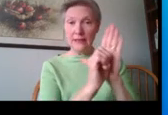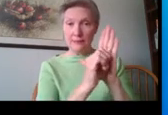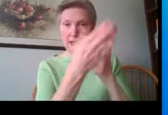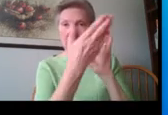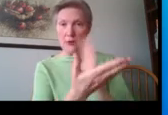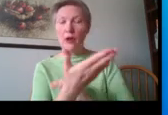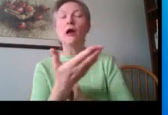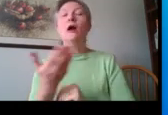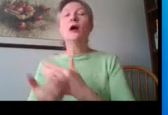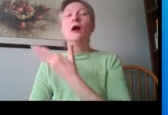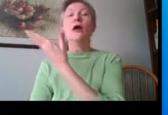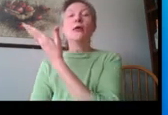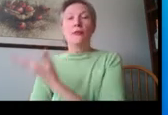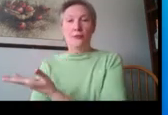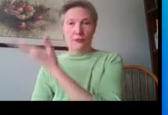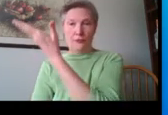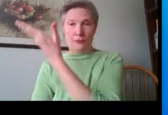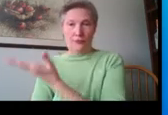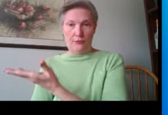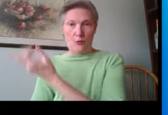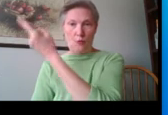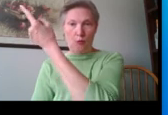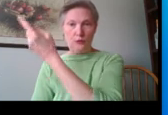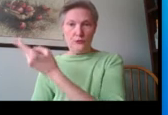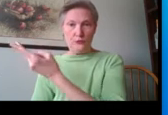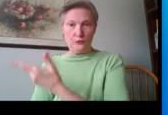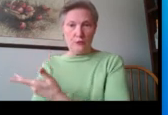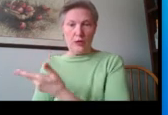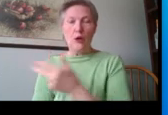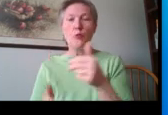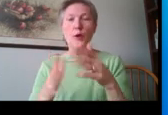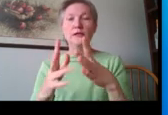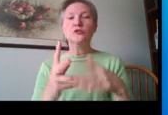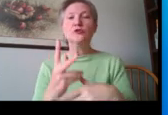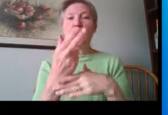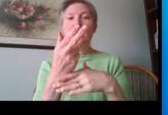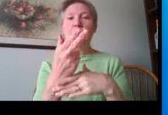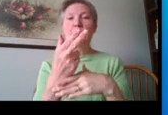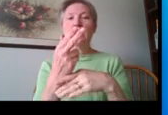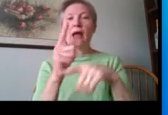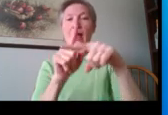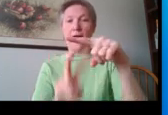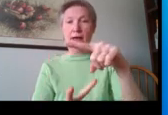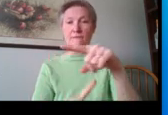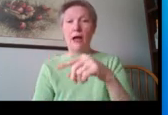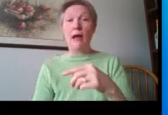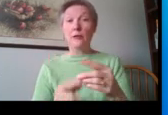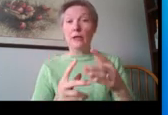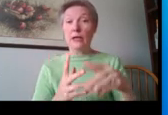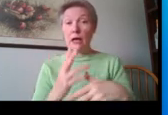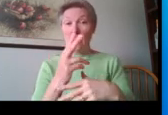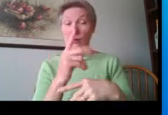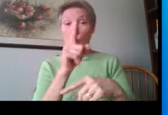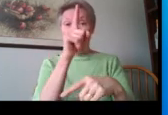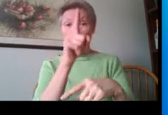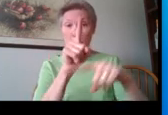these different ways to cut a half. I'm going to cut a fourth. It can be done the same